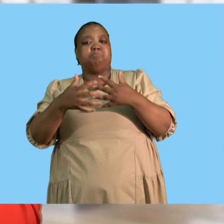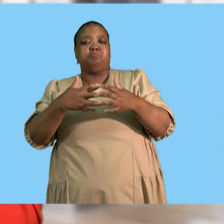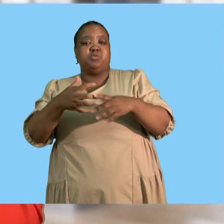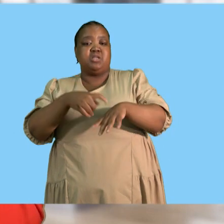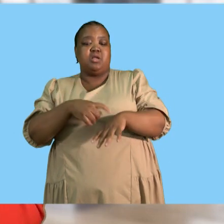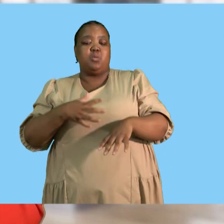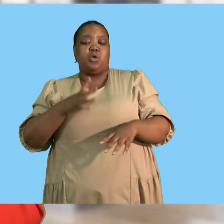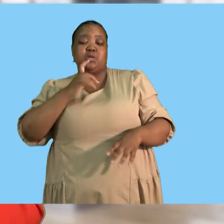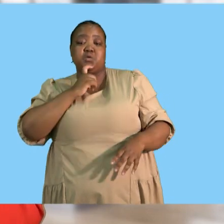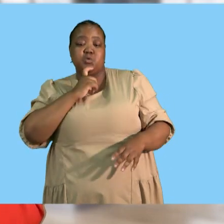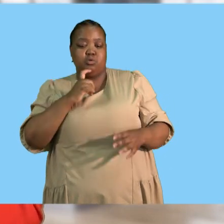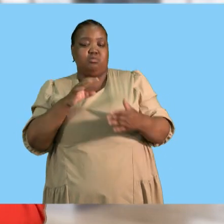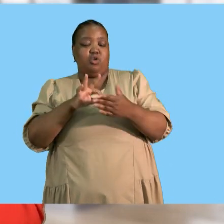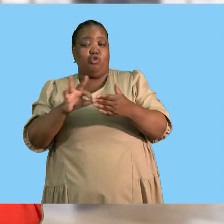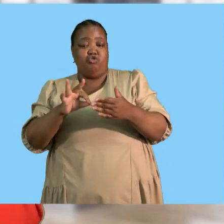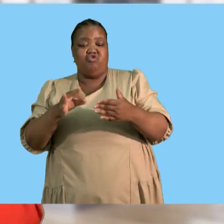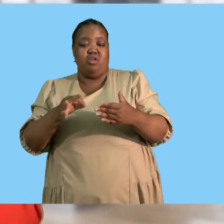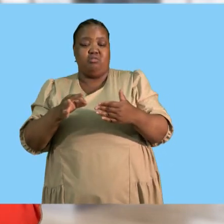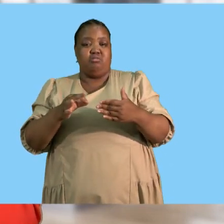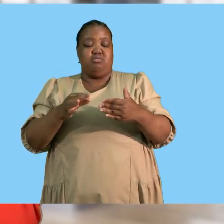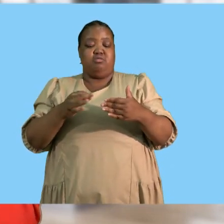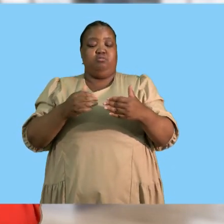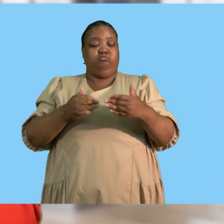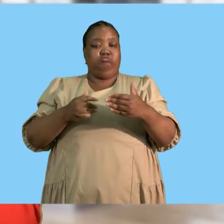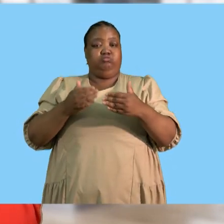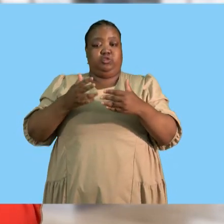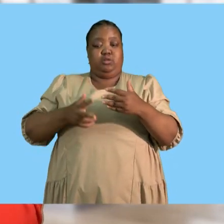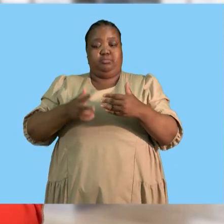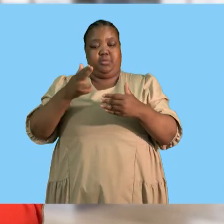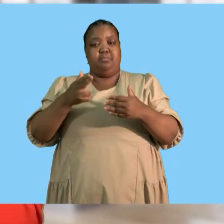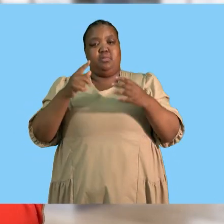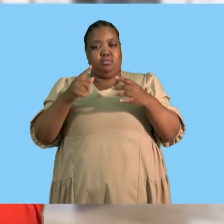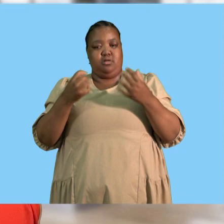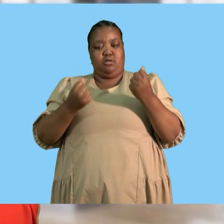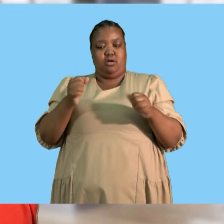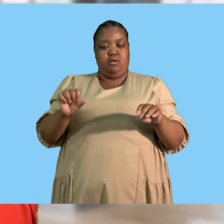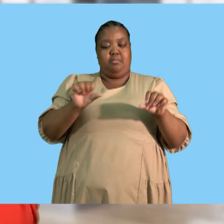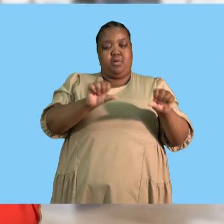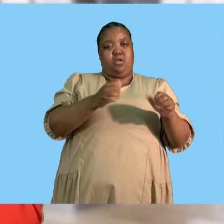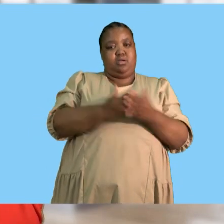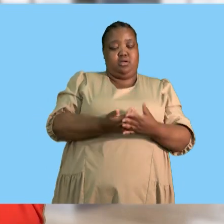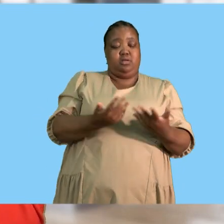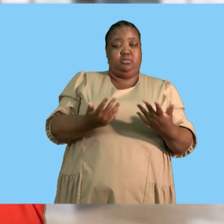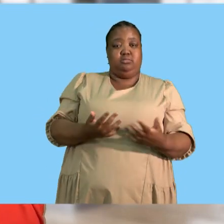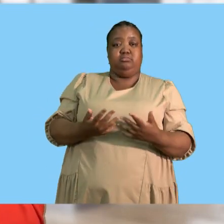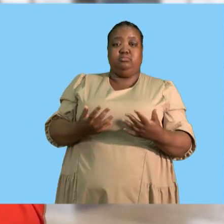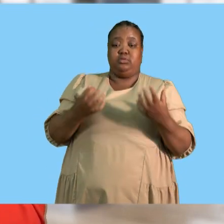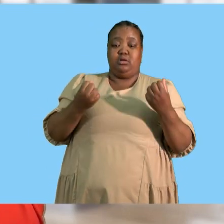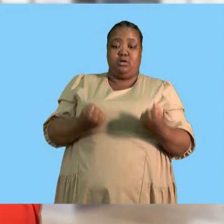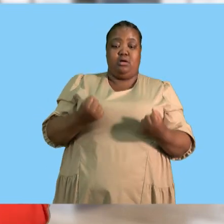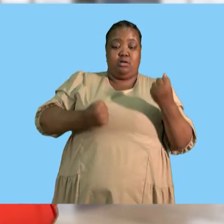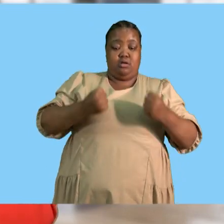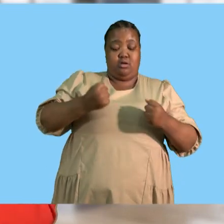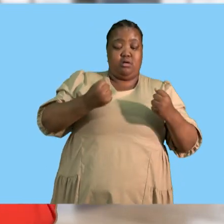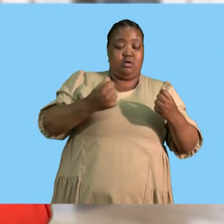whenever I want to use it until the contract has been terminated, because for that duration, the